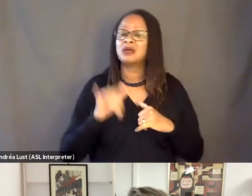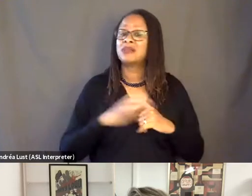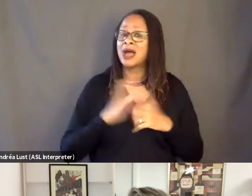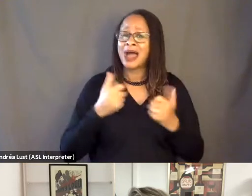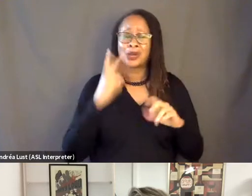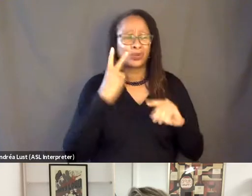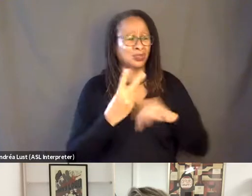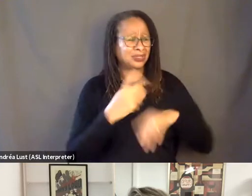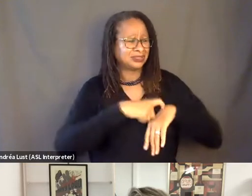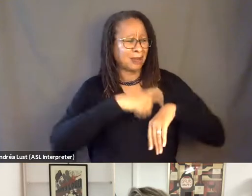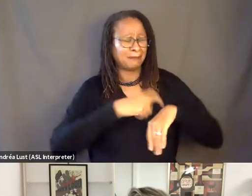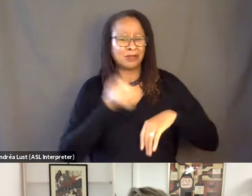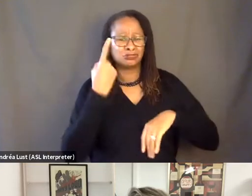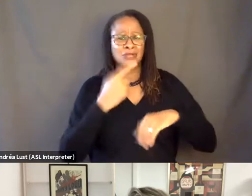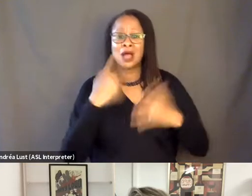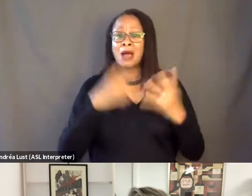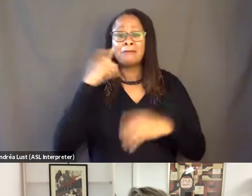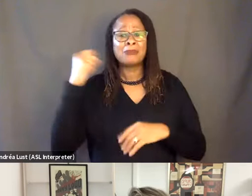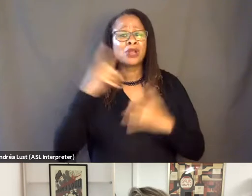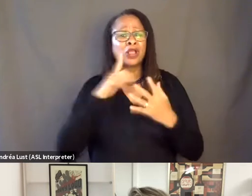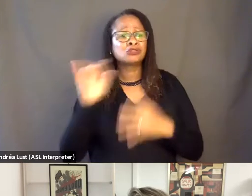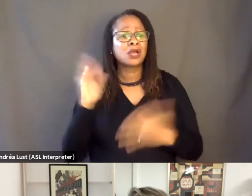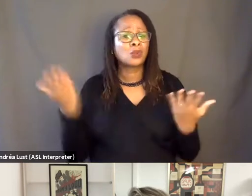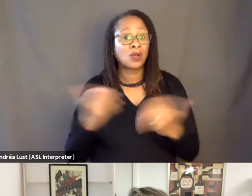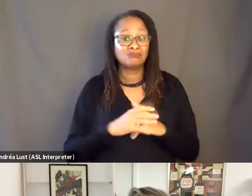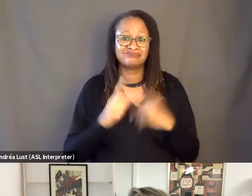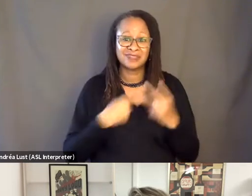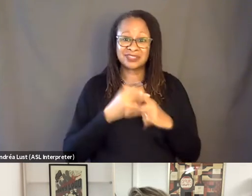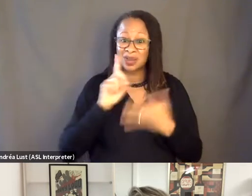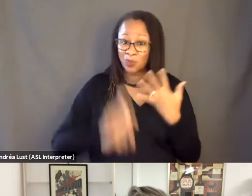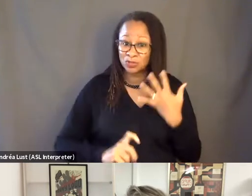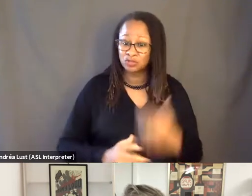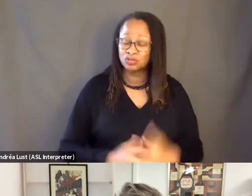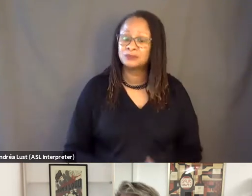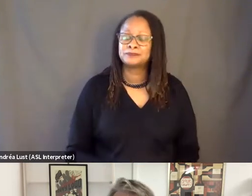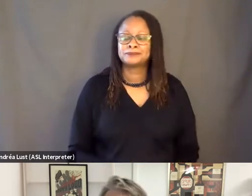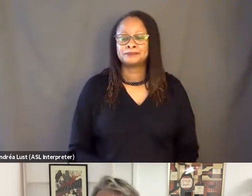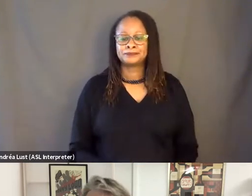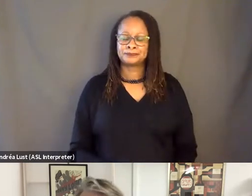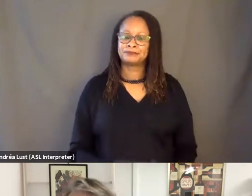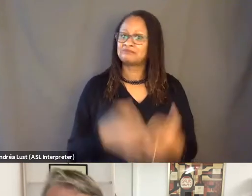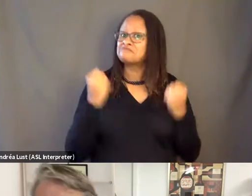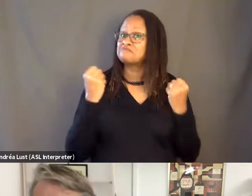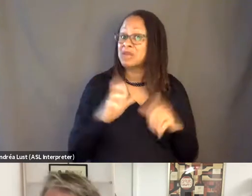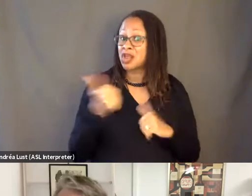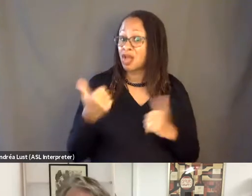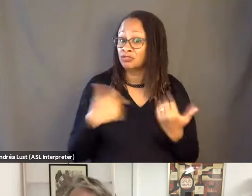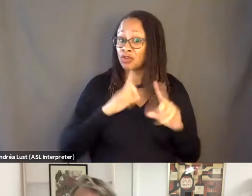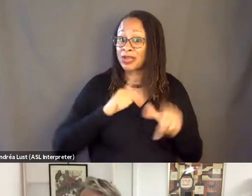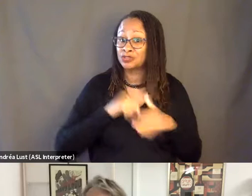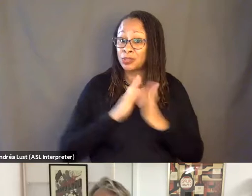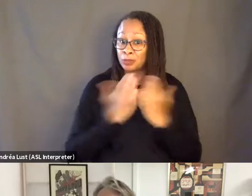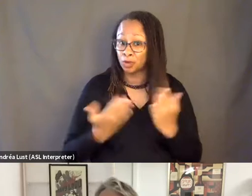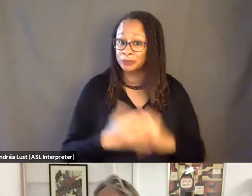time? What is memory like? These questions, and many others, and he answers